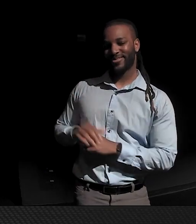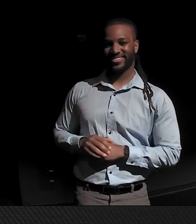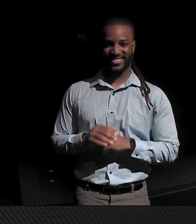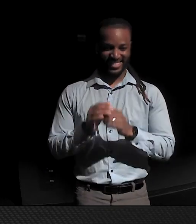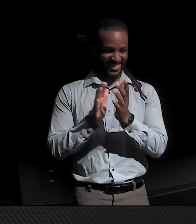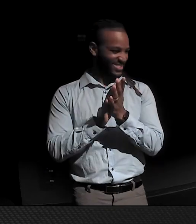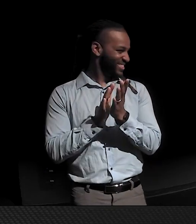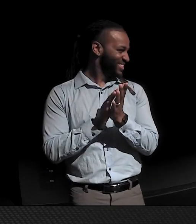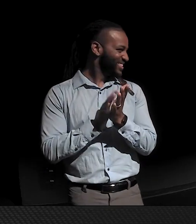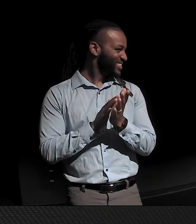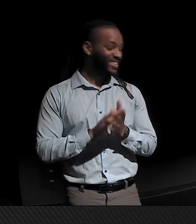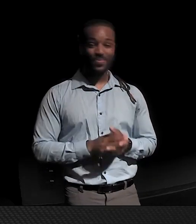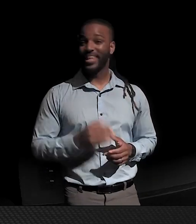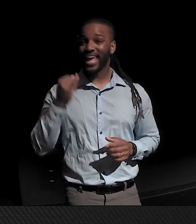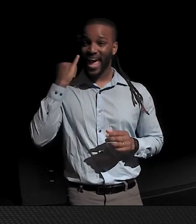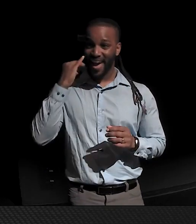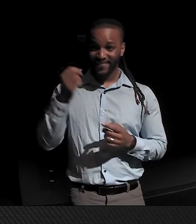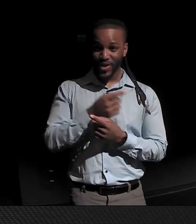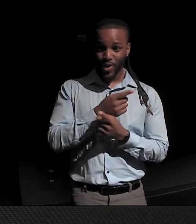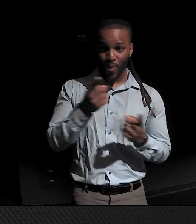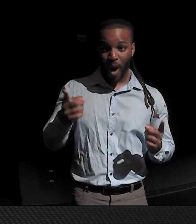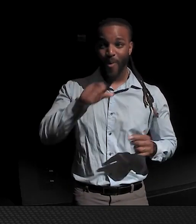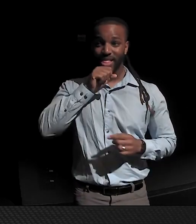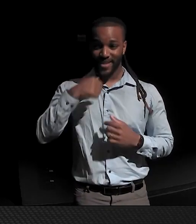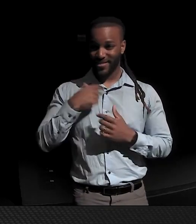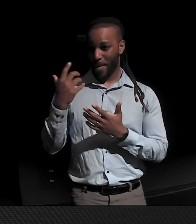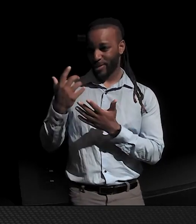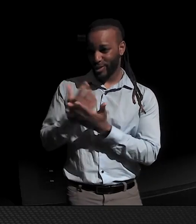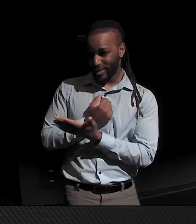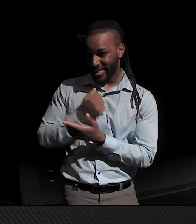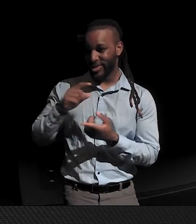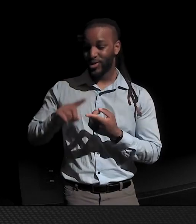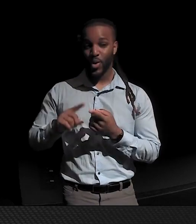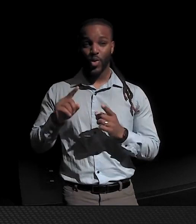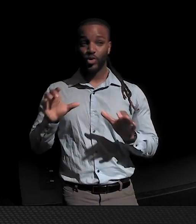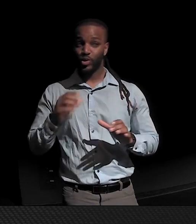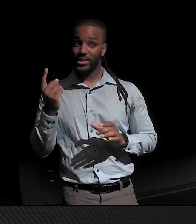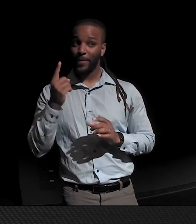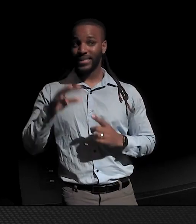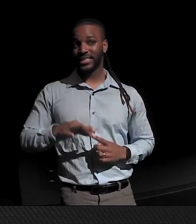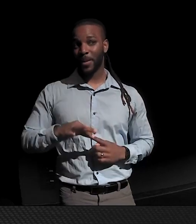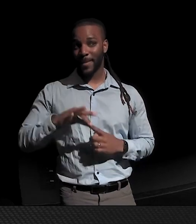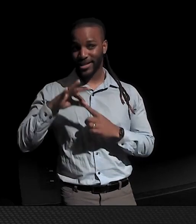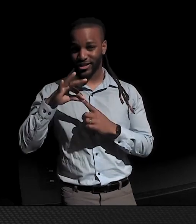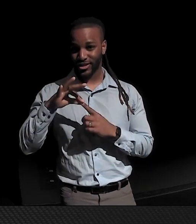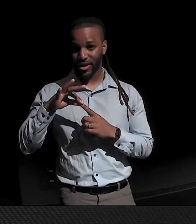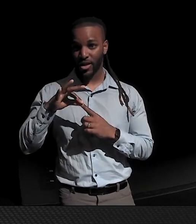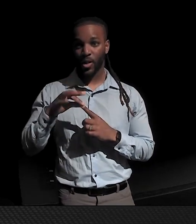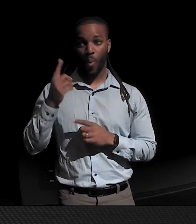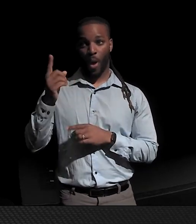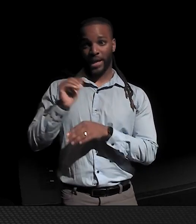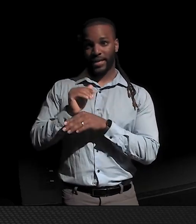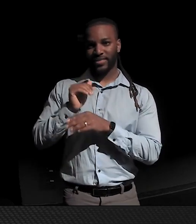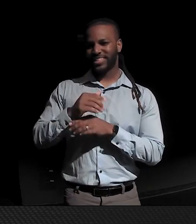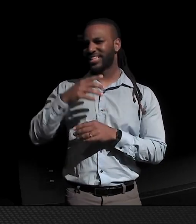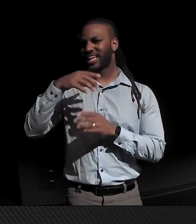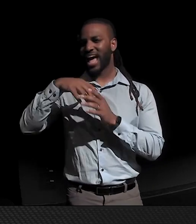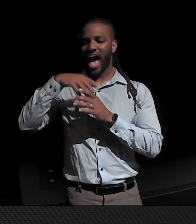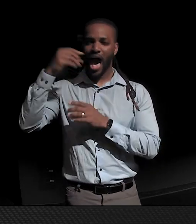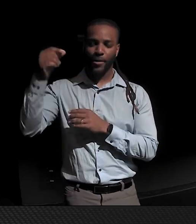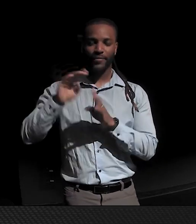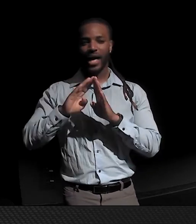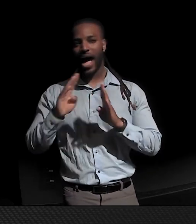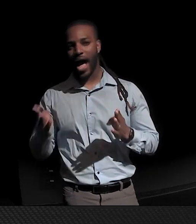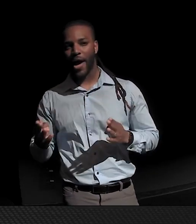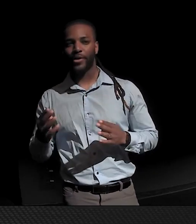So, hey, if you all love to have an opportunity to do something special one evening, get out of the house for the